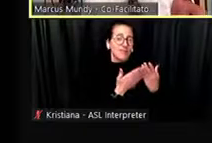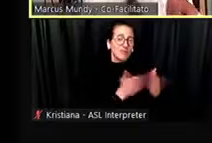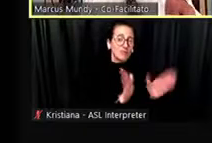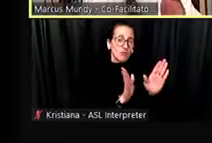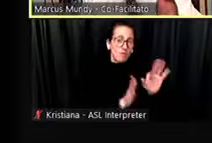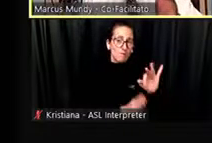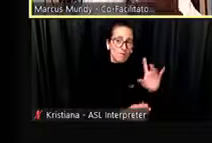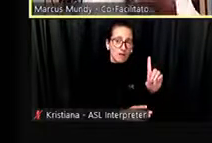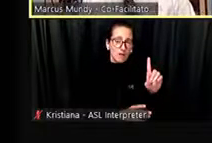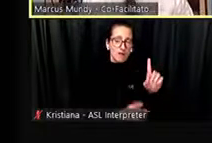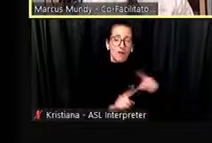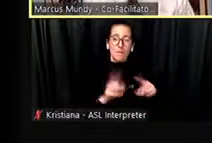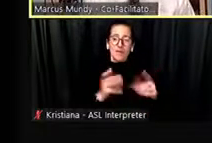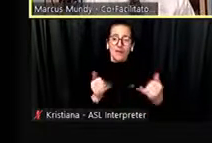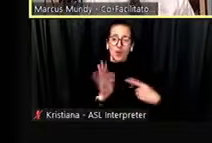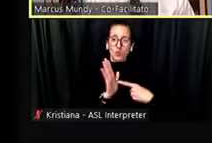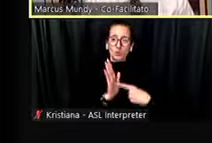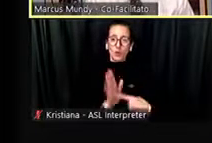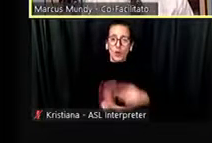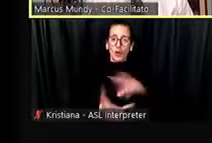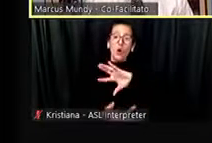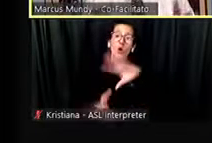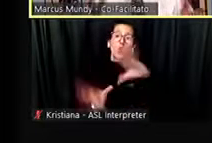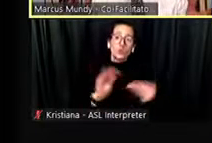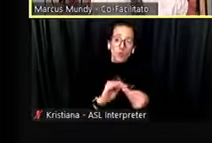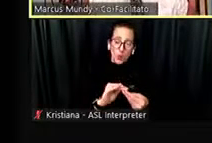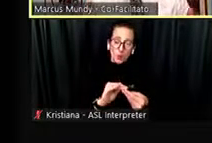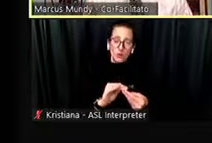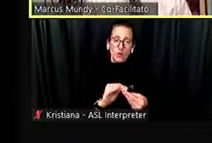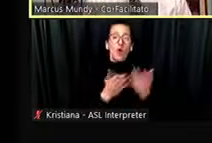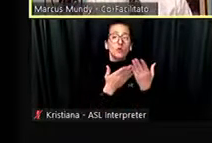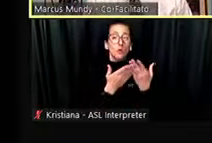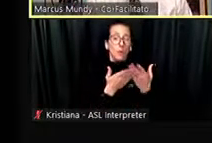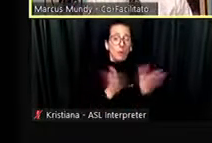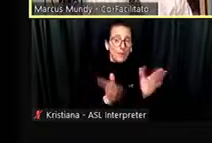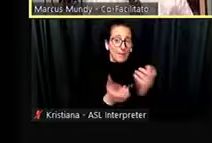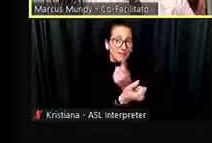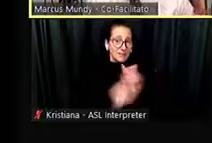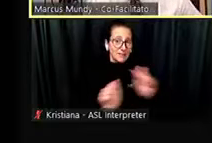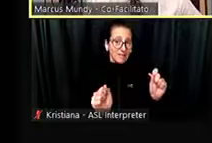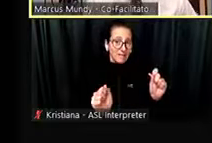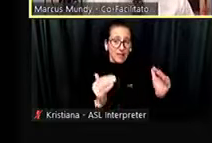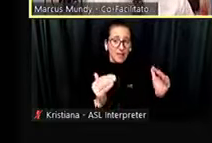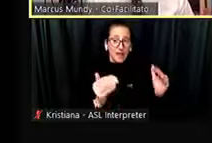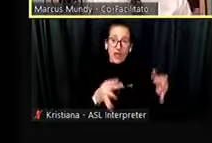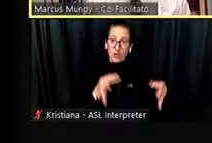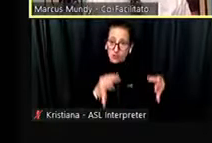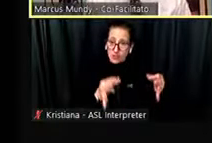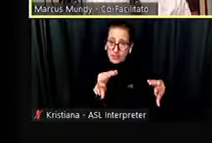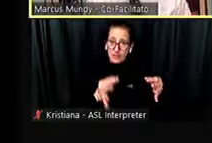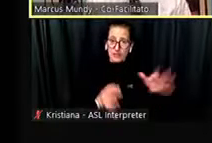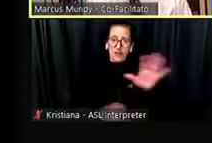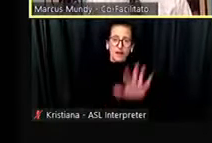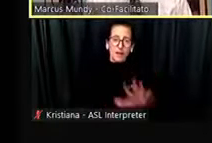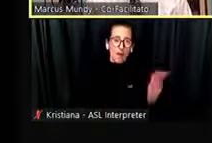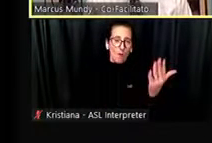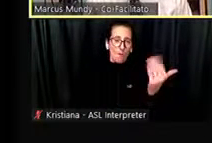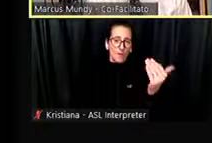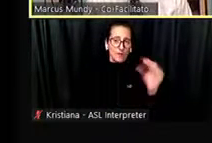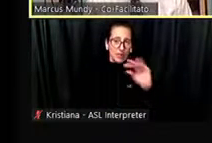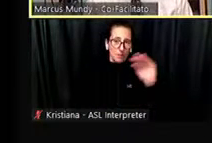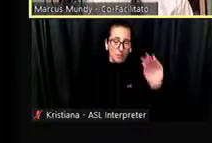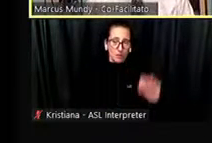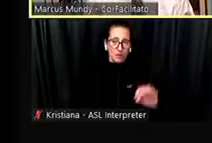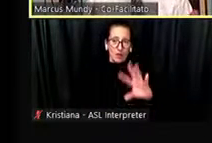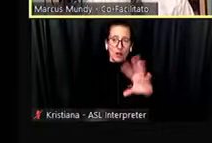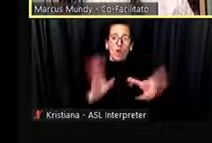we're spending on public safety and justice about 15% of the overall special and general fund budget in the